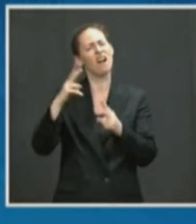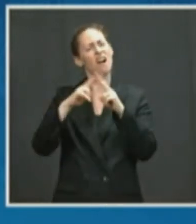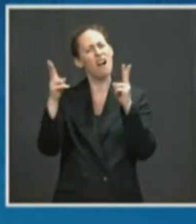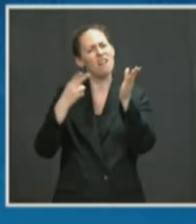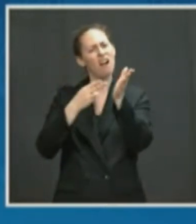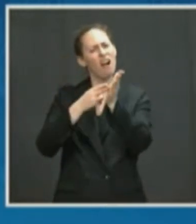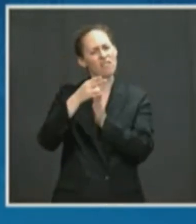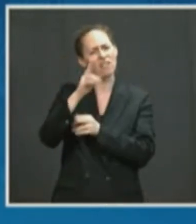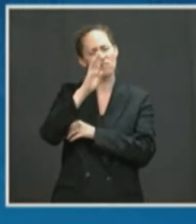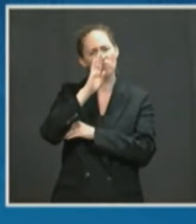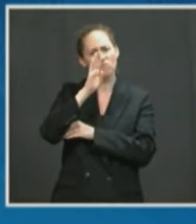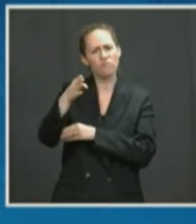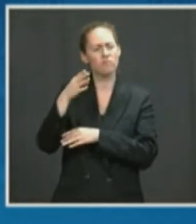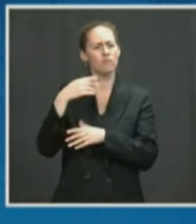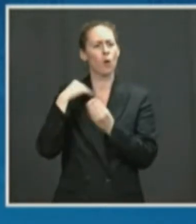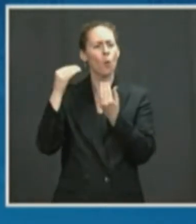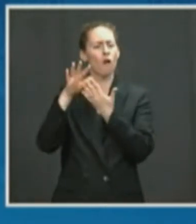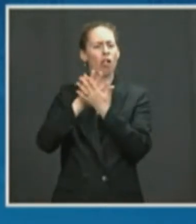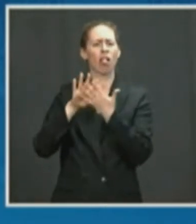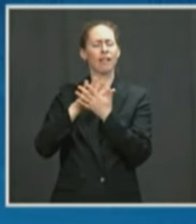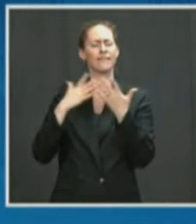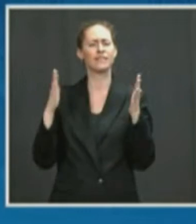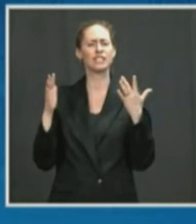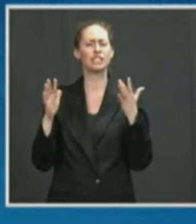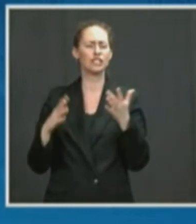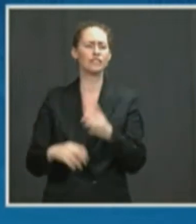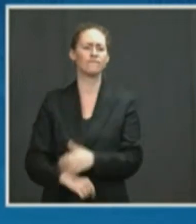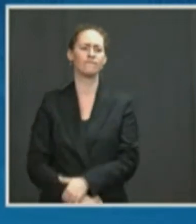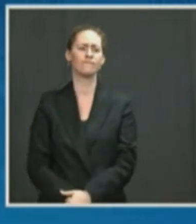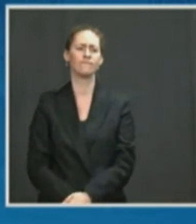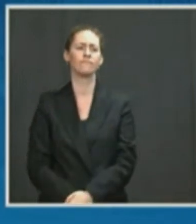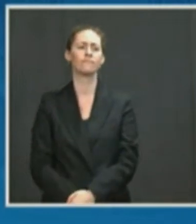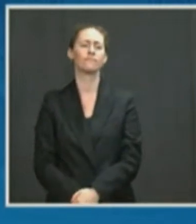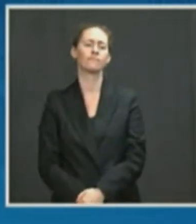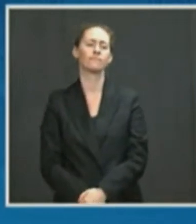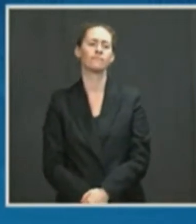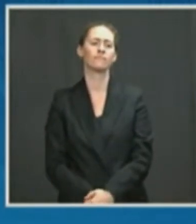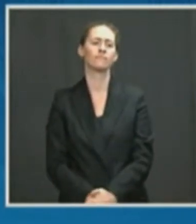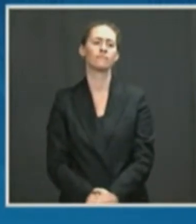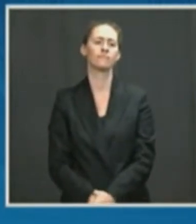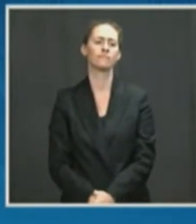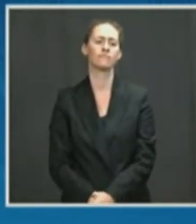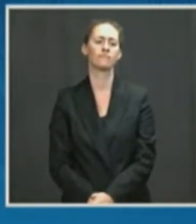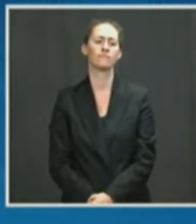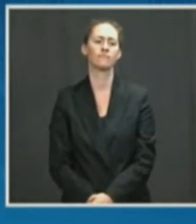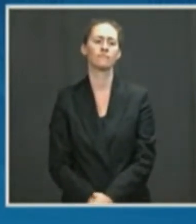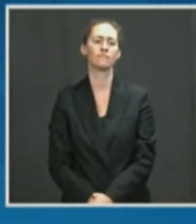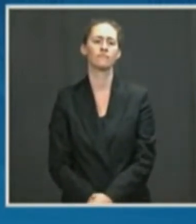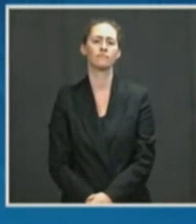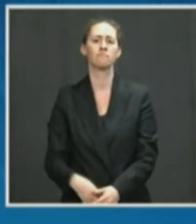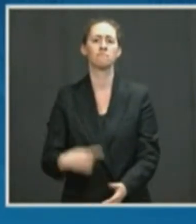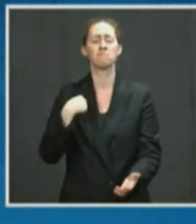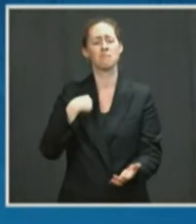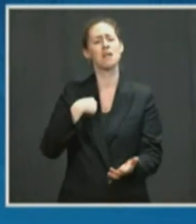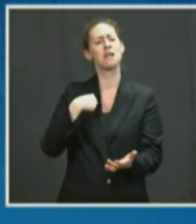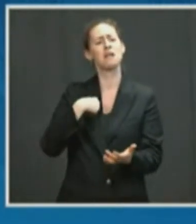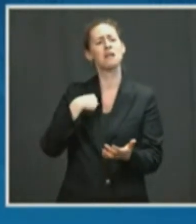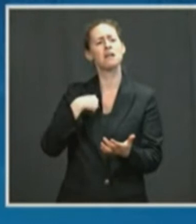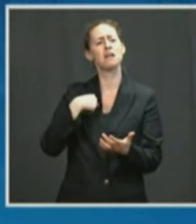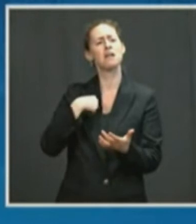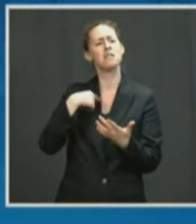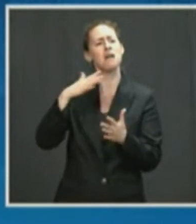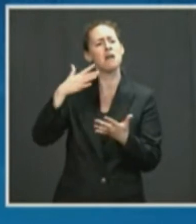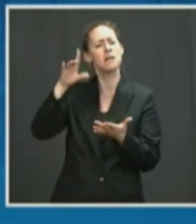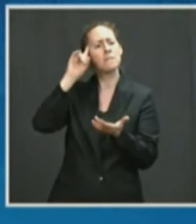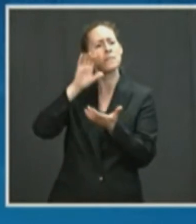concerns. And I do believe that with the work that we are doing, some of it which is new, there have been